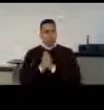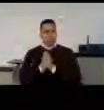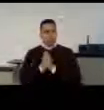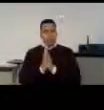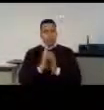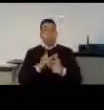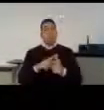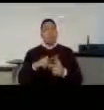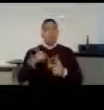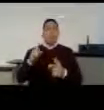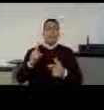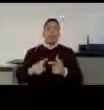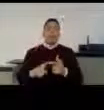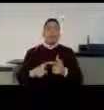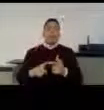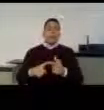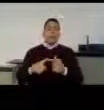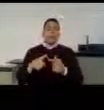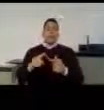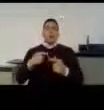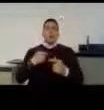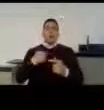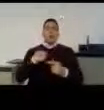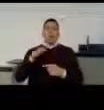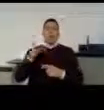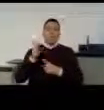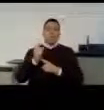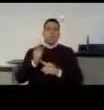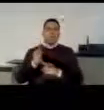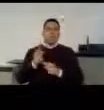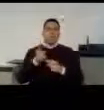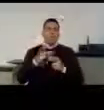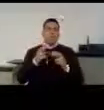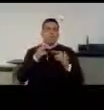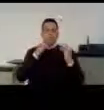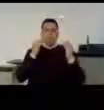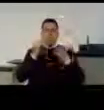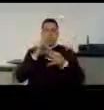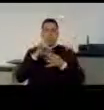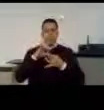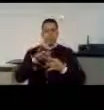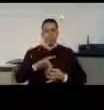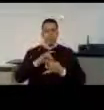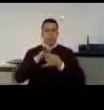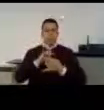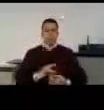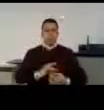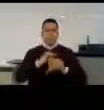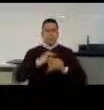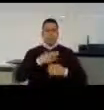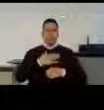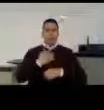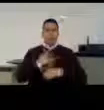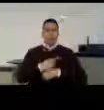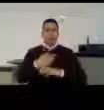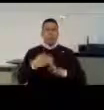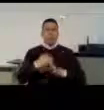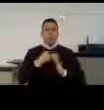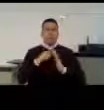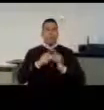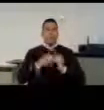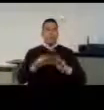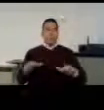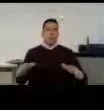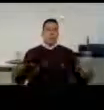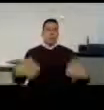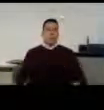do pray. And then I take that time, sometimes 10 minutes, just to meditate and to center in on my day before I